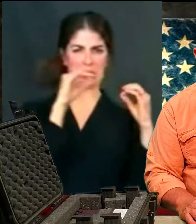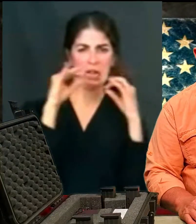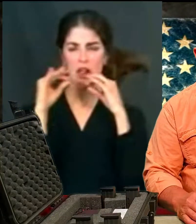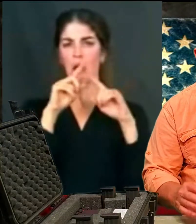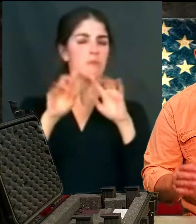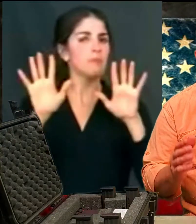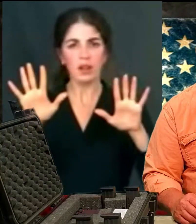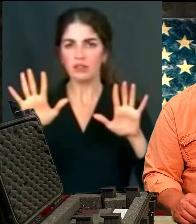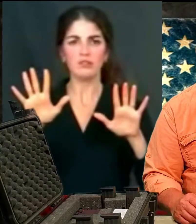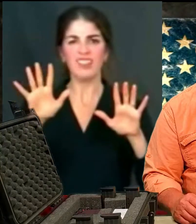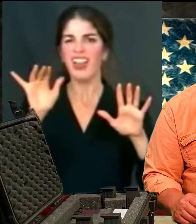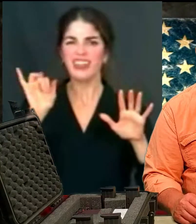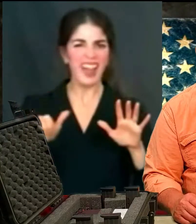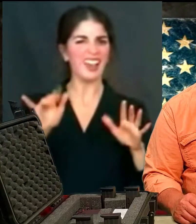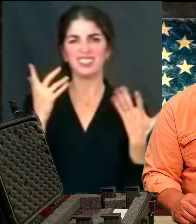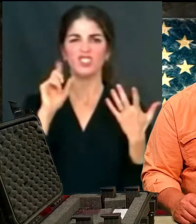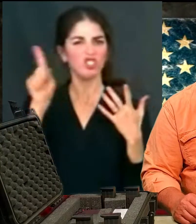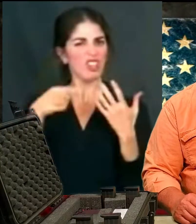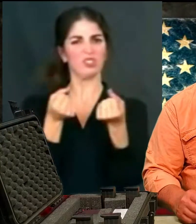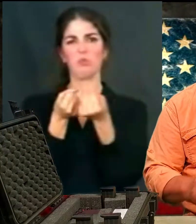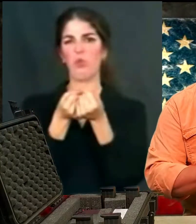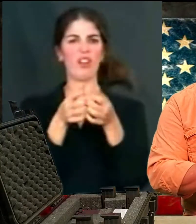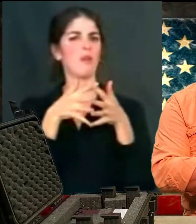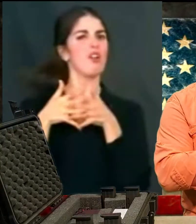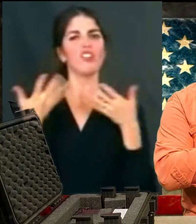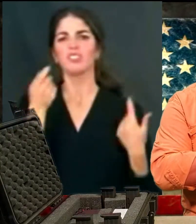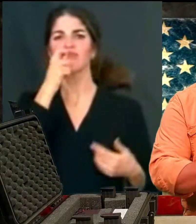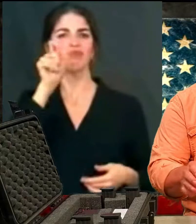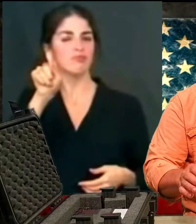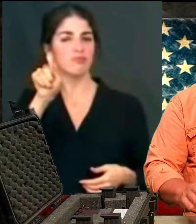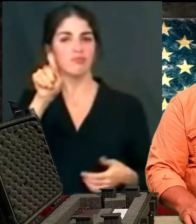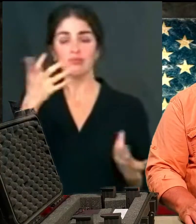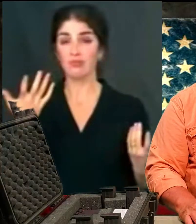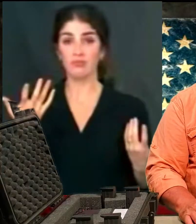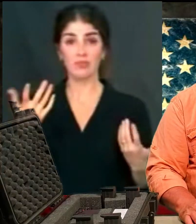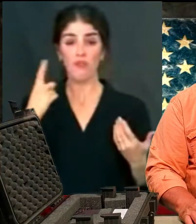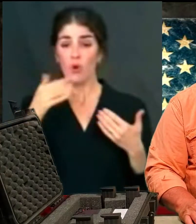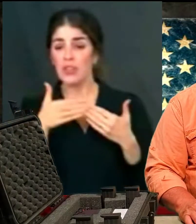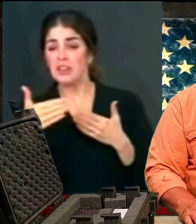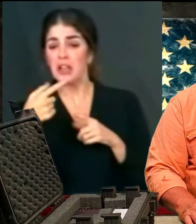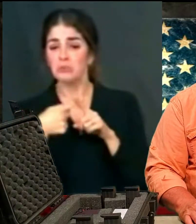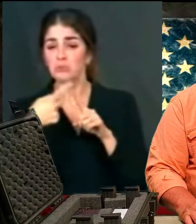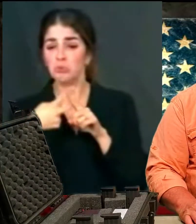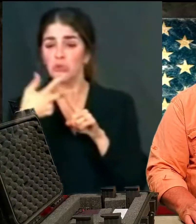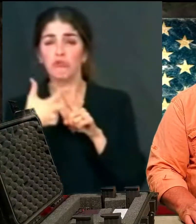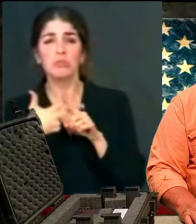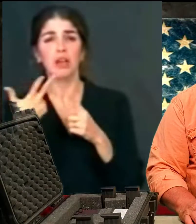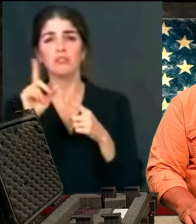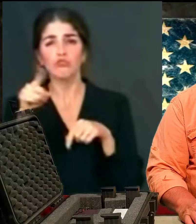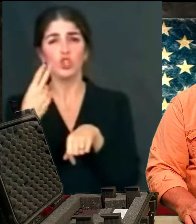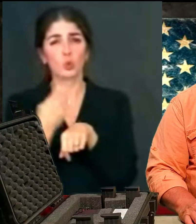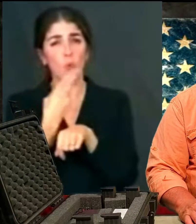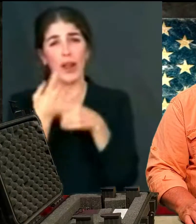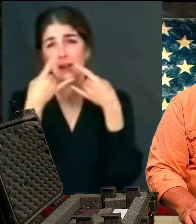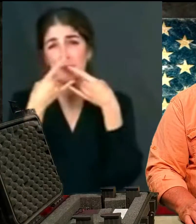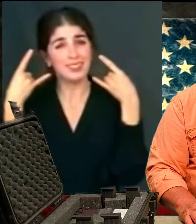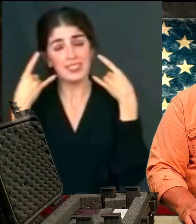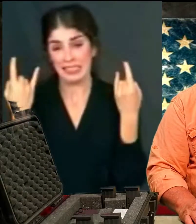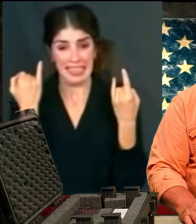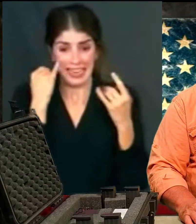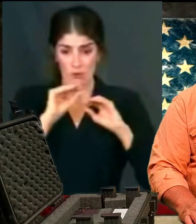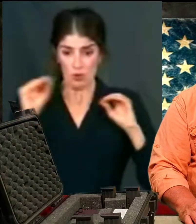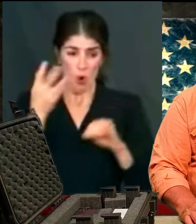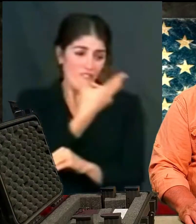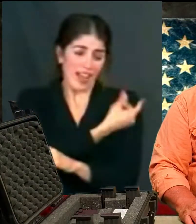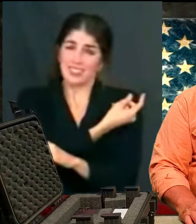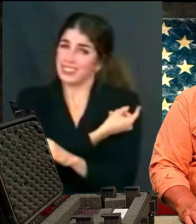the range. We're going to test fire this. I'm going to go ahead and run through all 4 mags, 120 rounds.